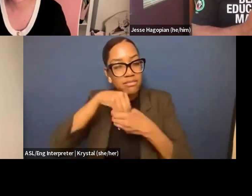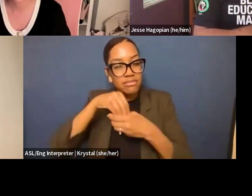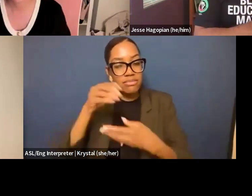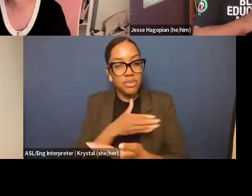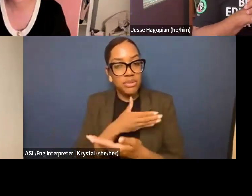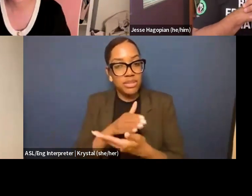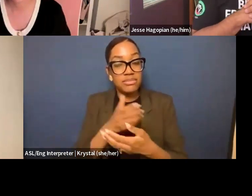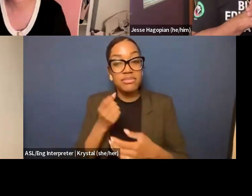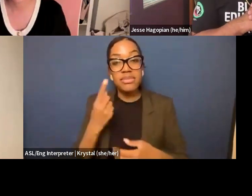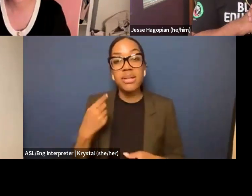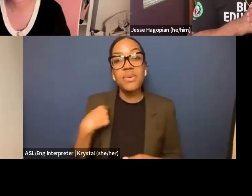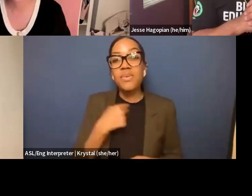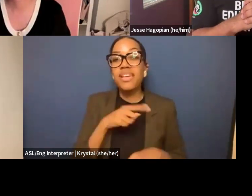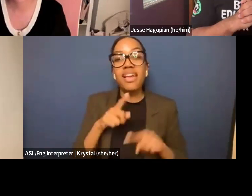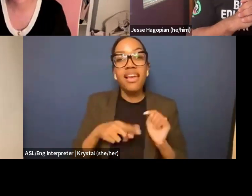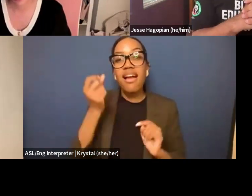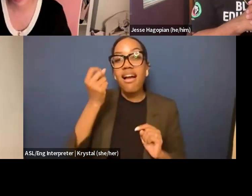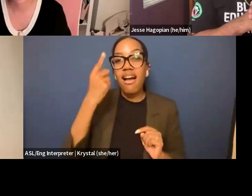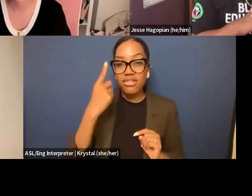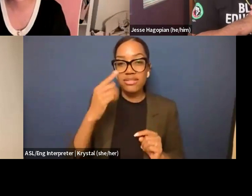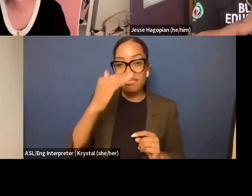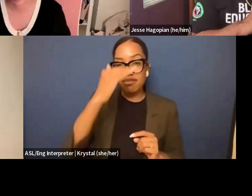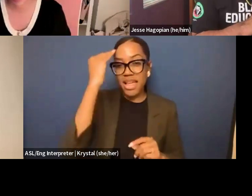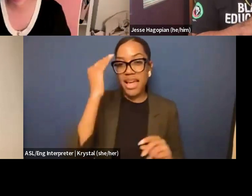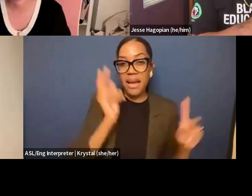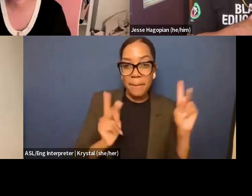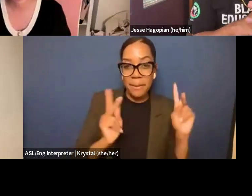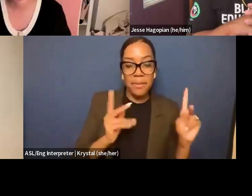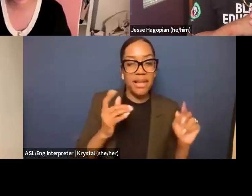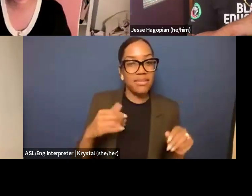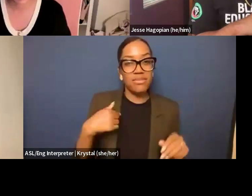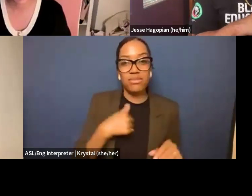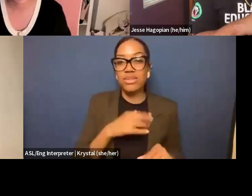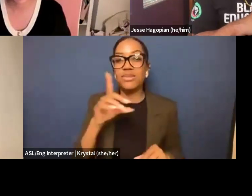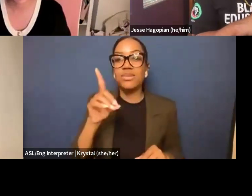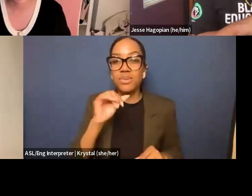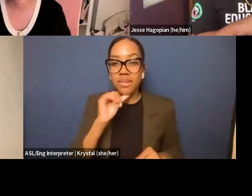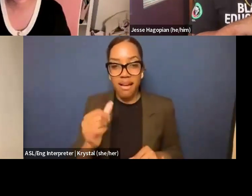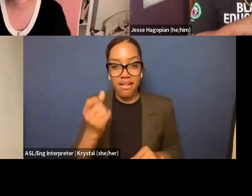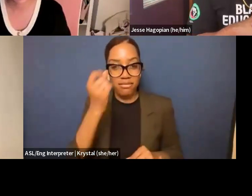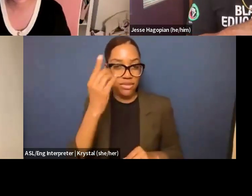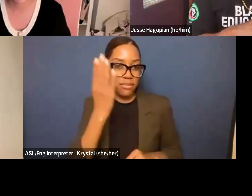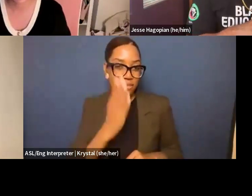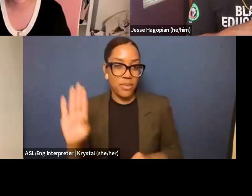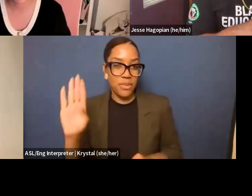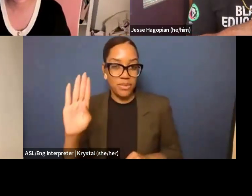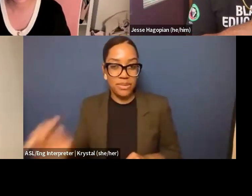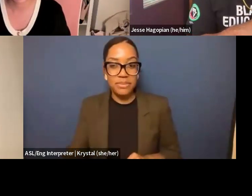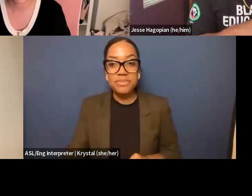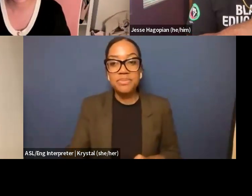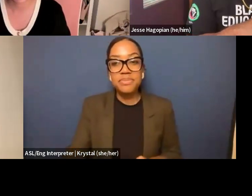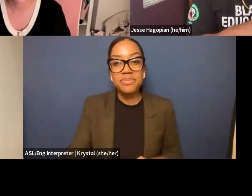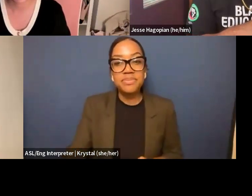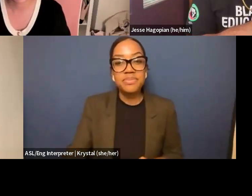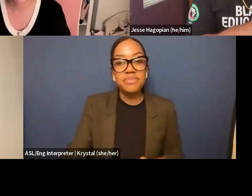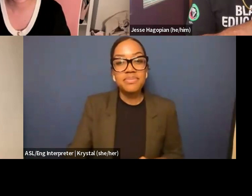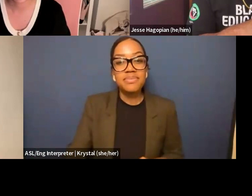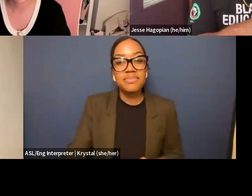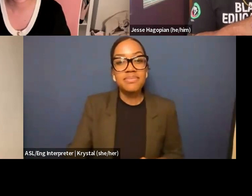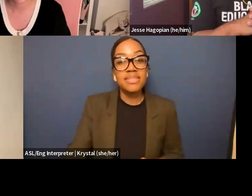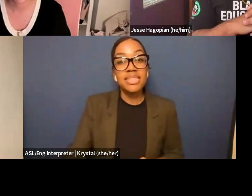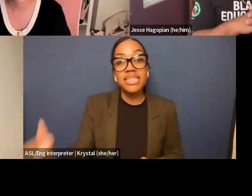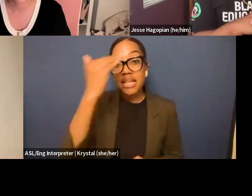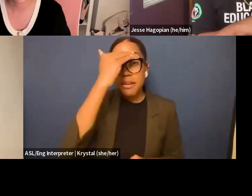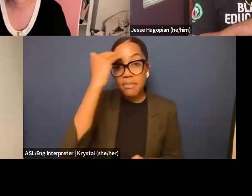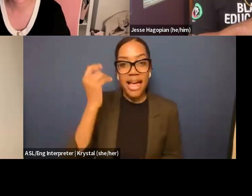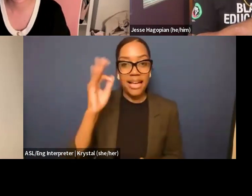if we don't understand blue. And you write, quote, while black is our nominal color, even though our bodies range